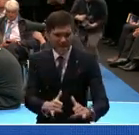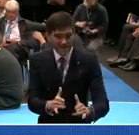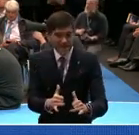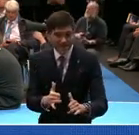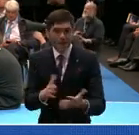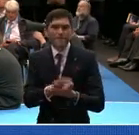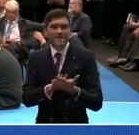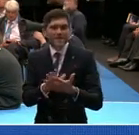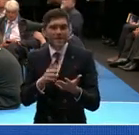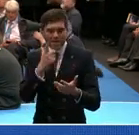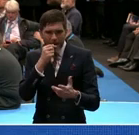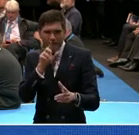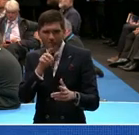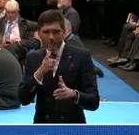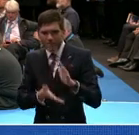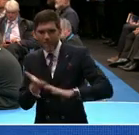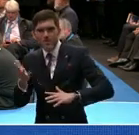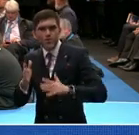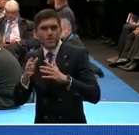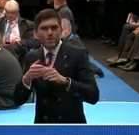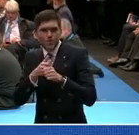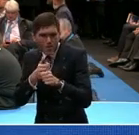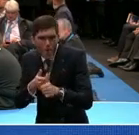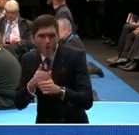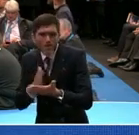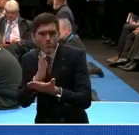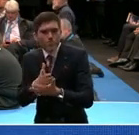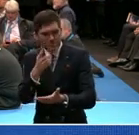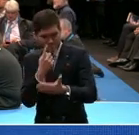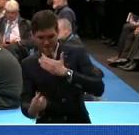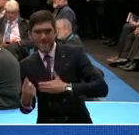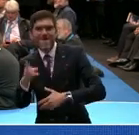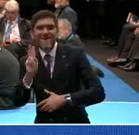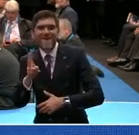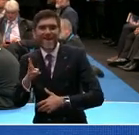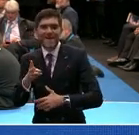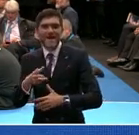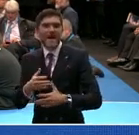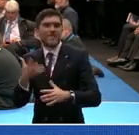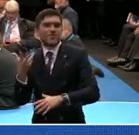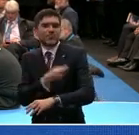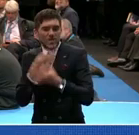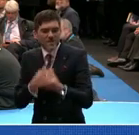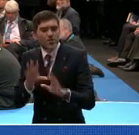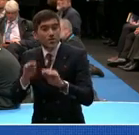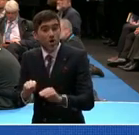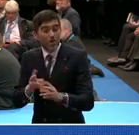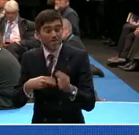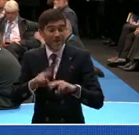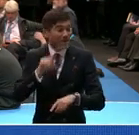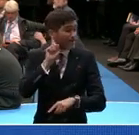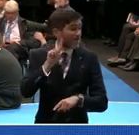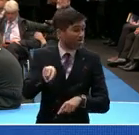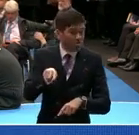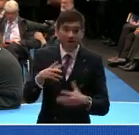be supported to tackle their drug abuse and regain their independence. But for those unwilling to address their drug